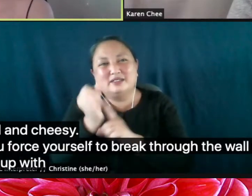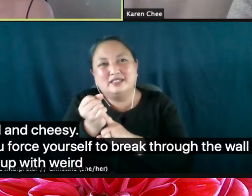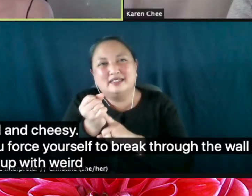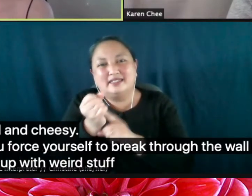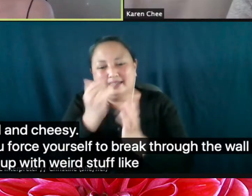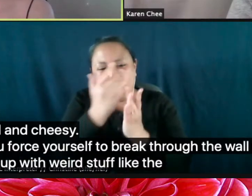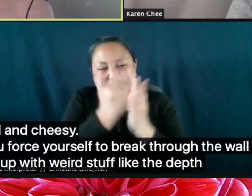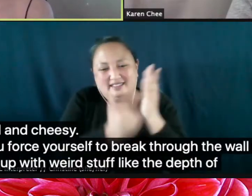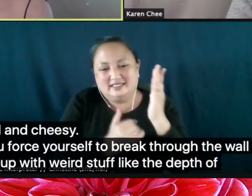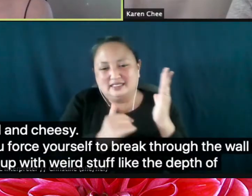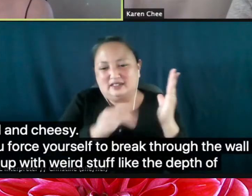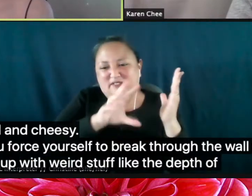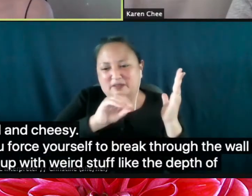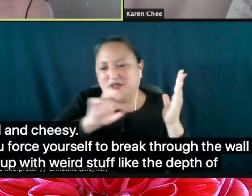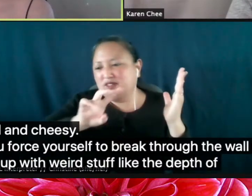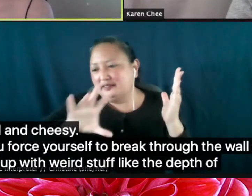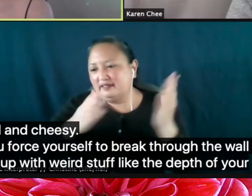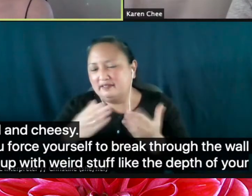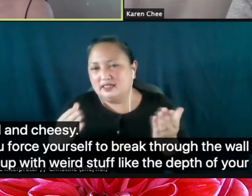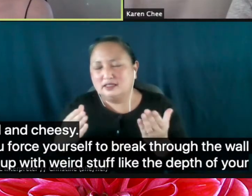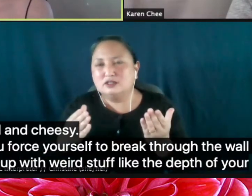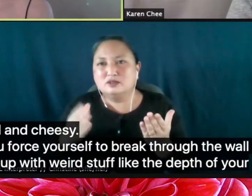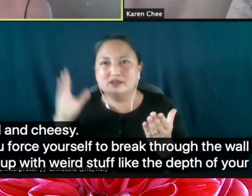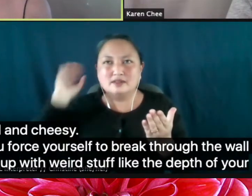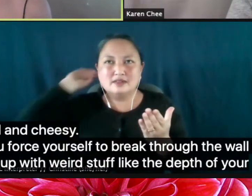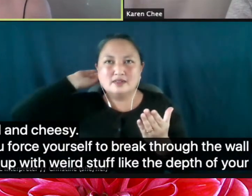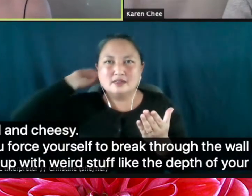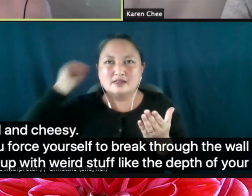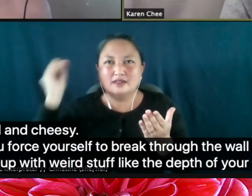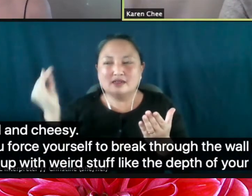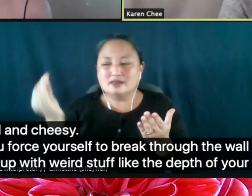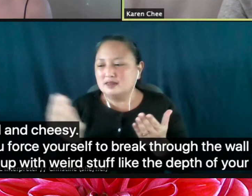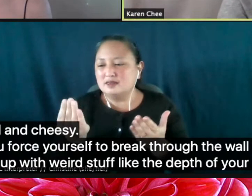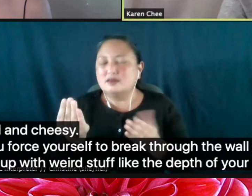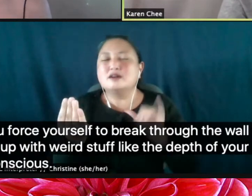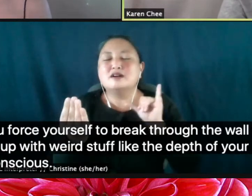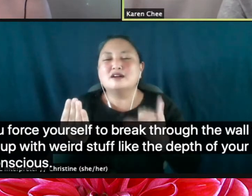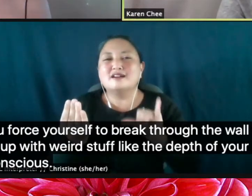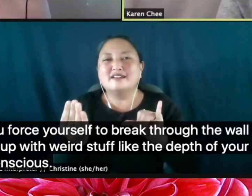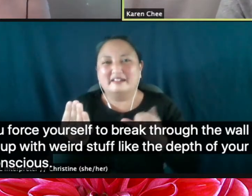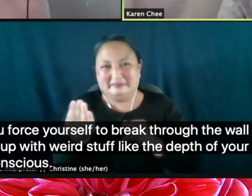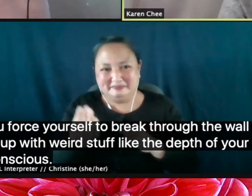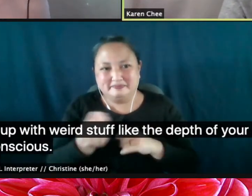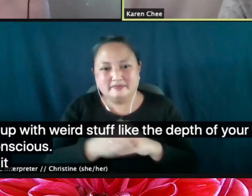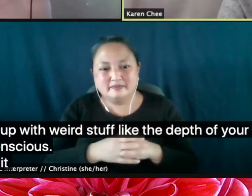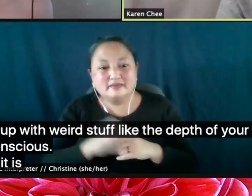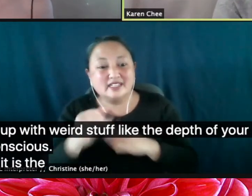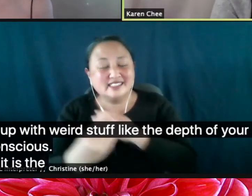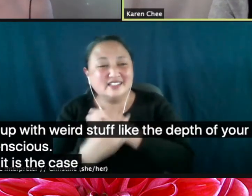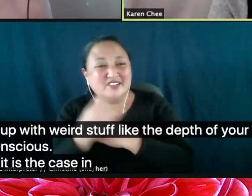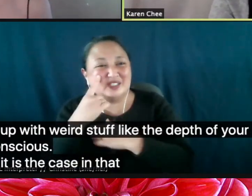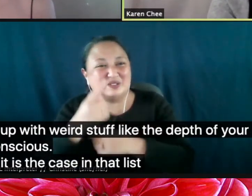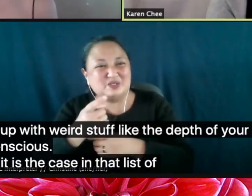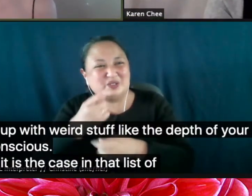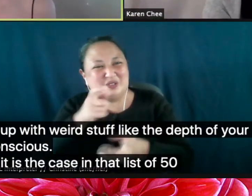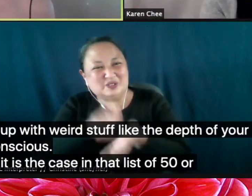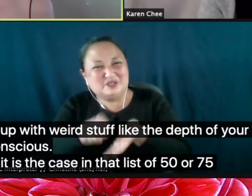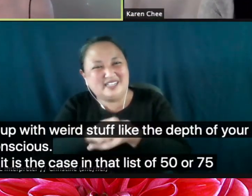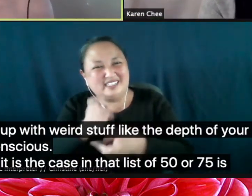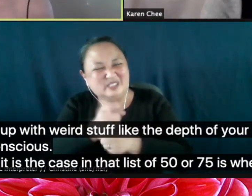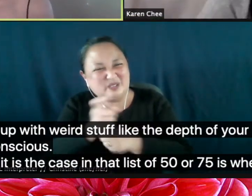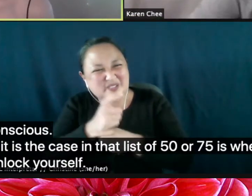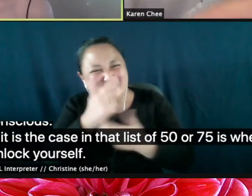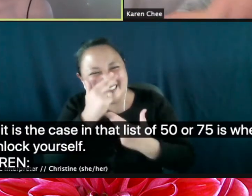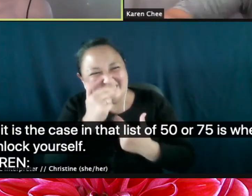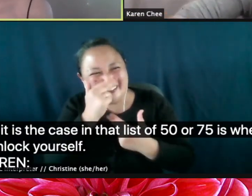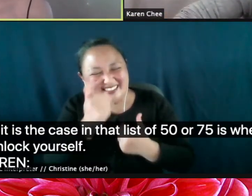50 or 75 is the thing you've like kind of unlocked from yourself. That's amazing. That's also advice I've gotten for joke writing. So that's really Hmm.